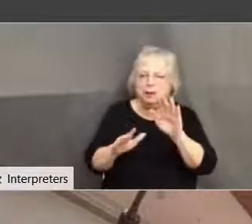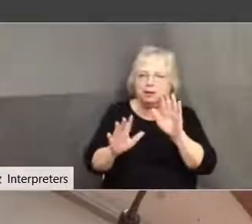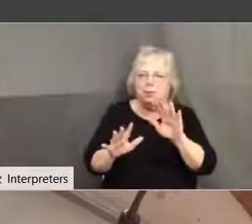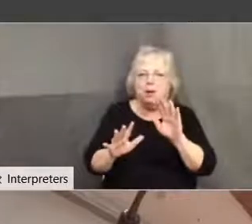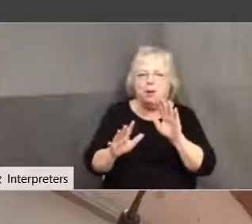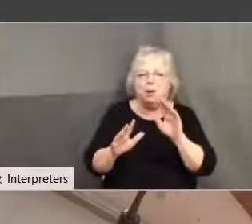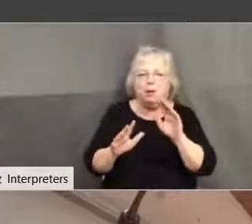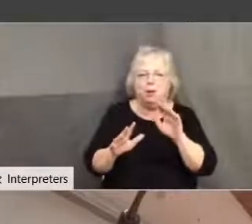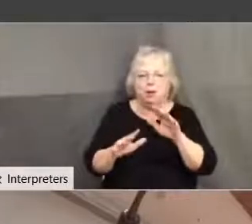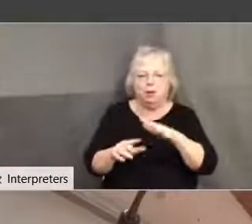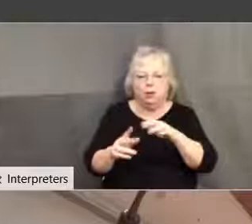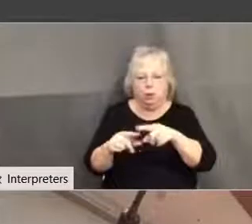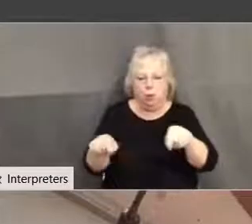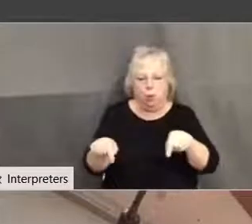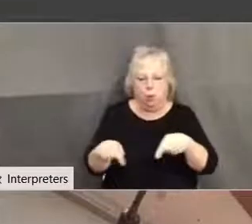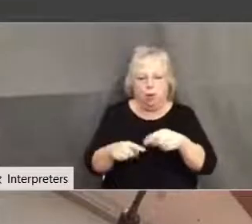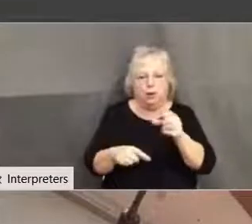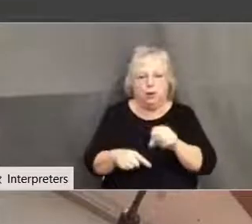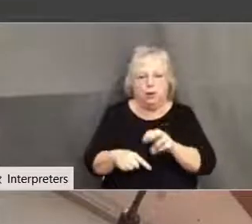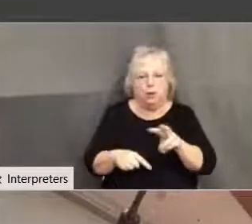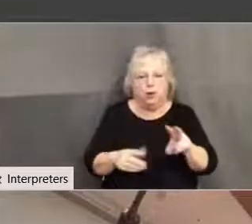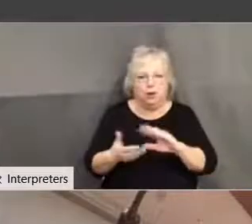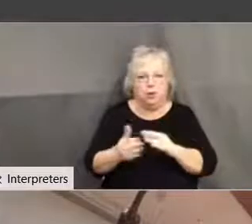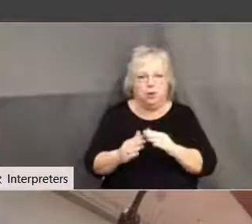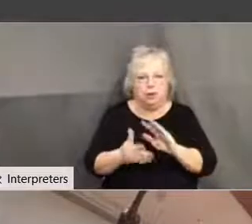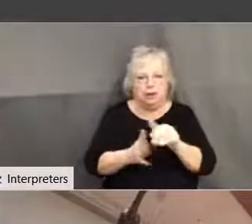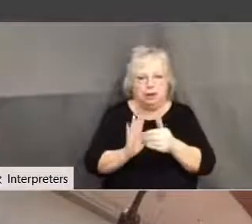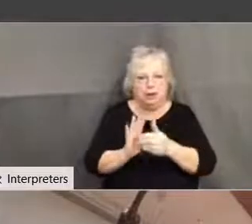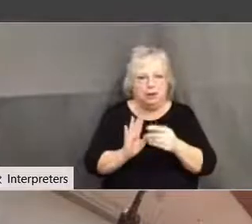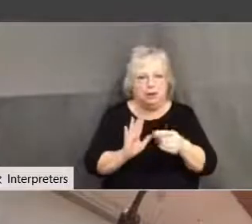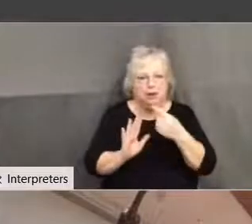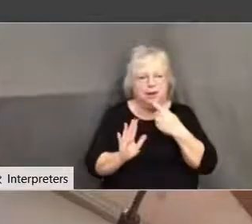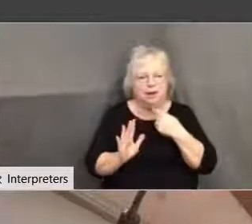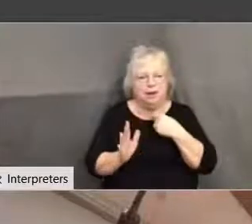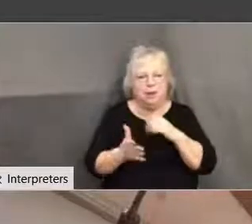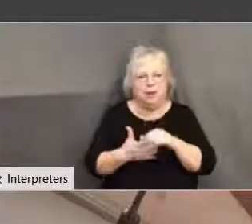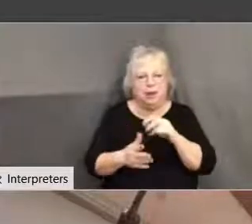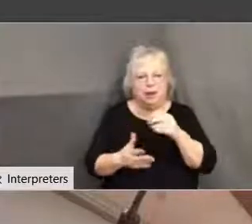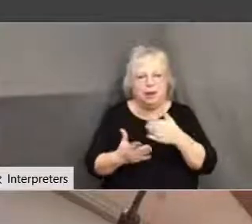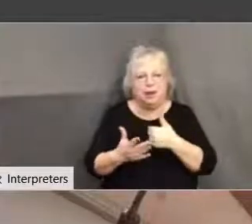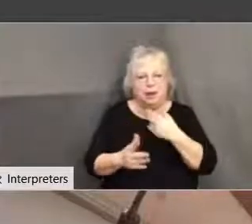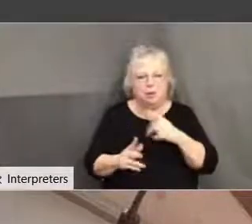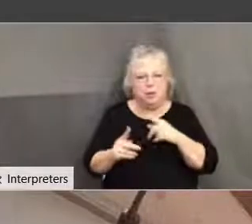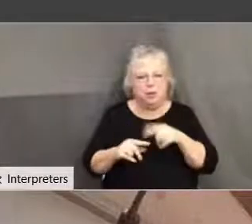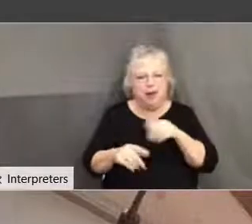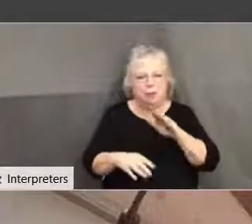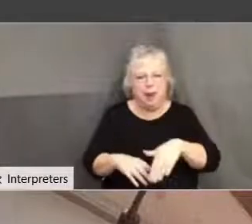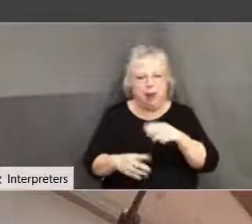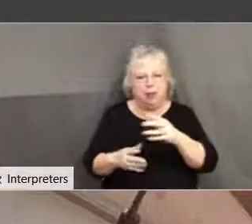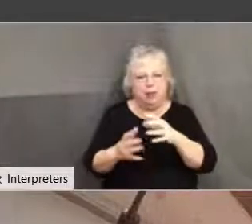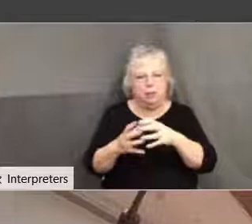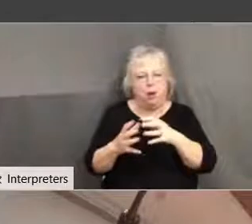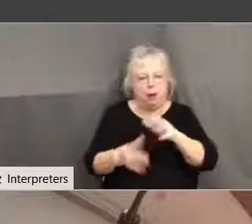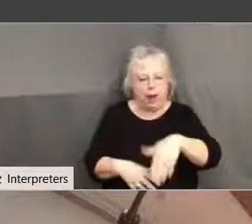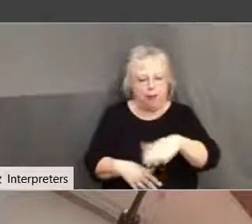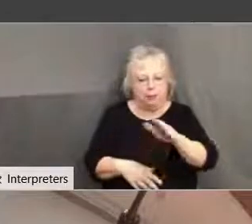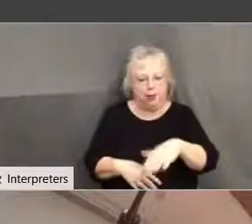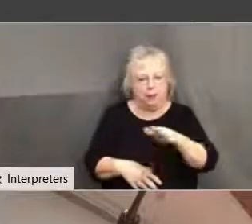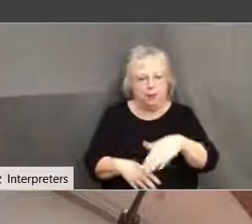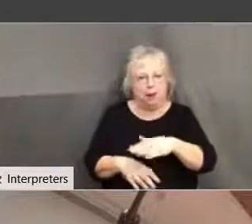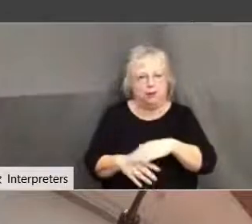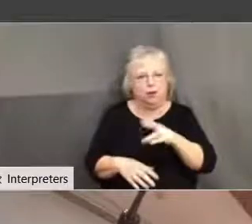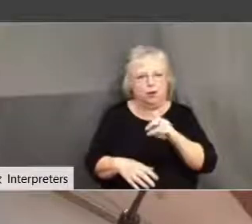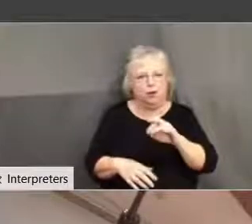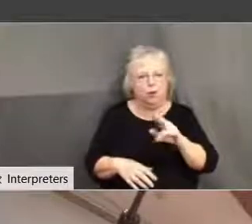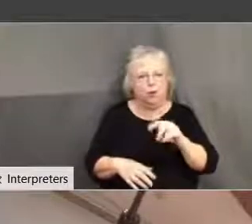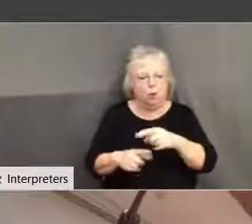the Southwest Community Center. They tell me that the young people can't bounce basketballs on the court because it's got so many humps in it, it's